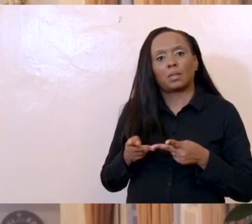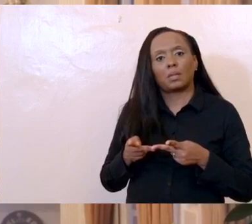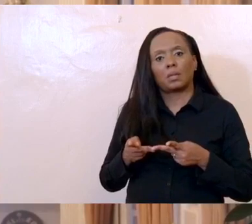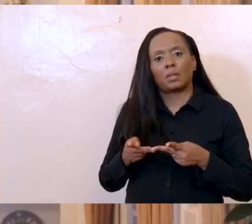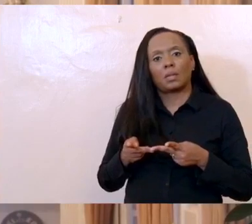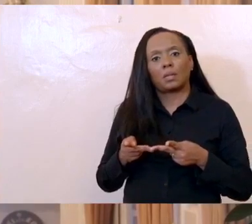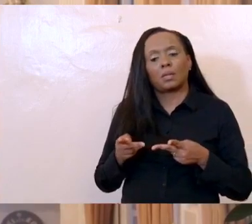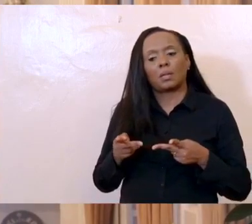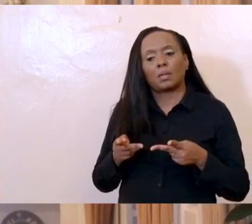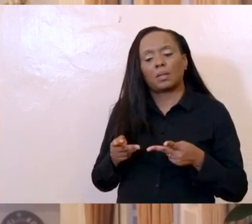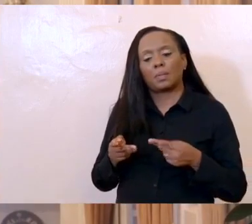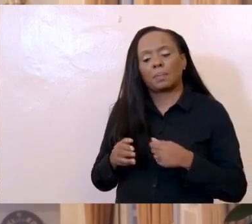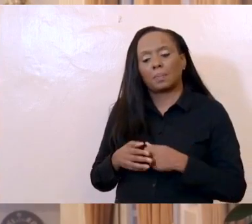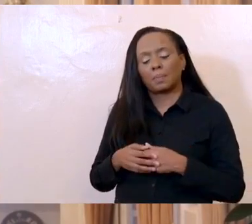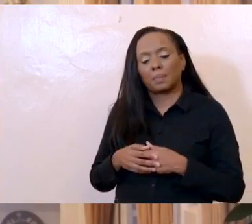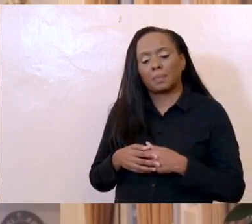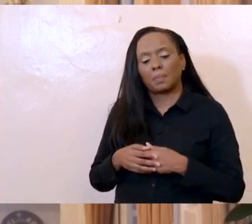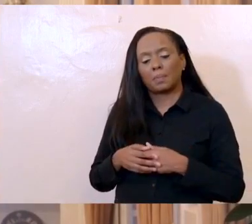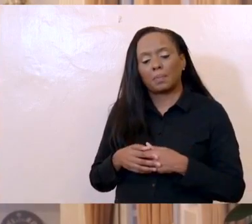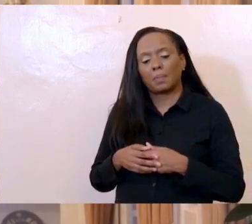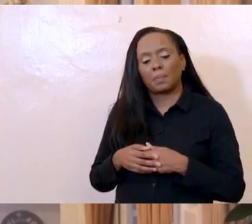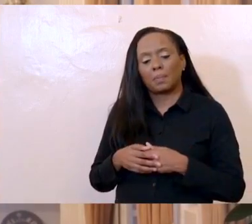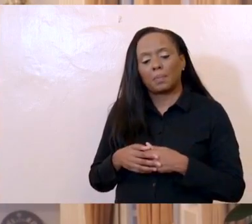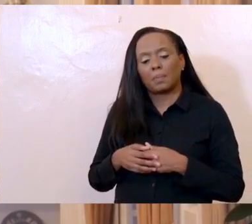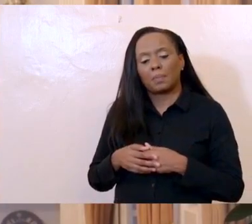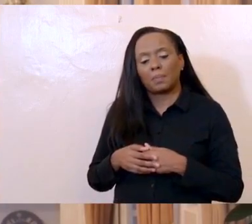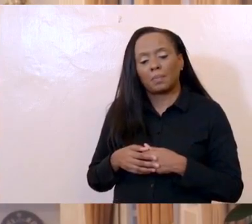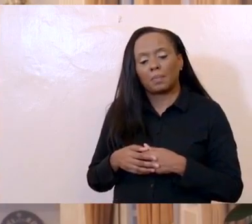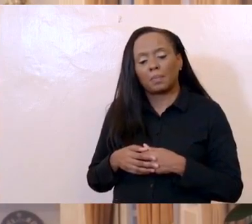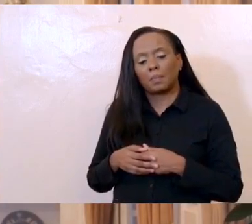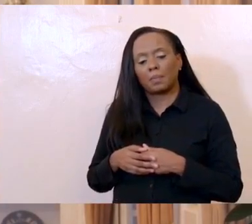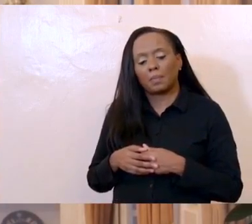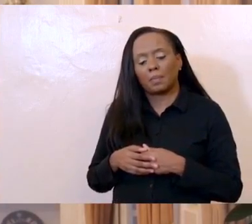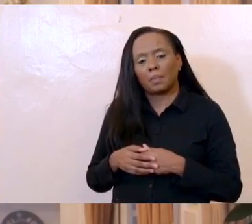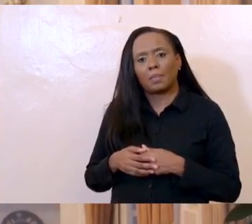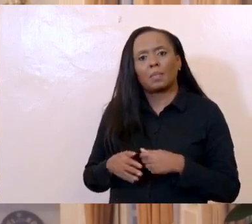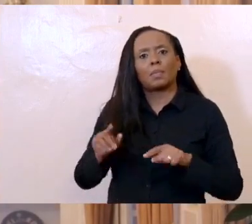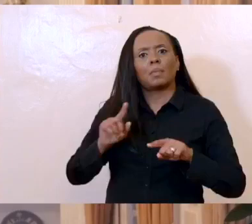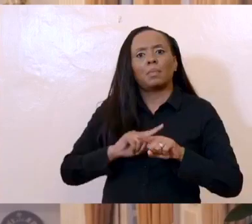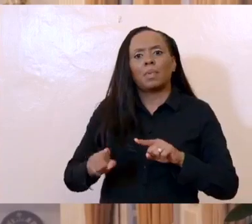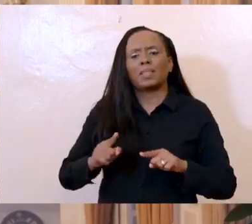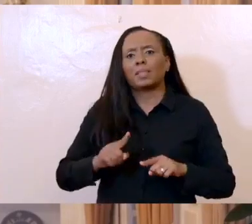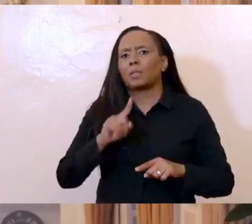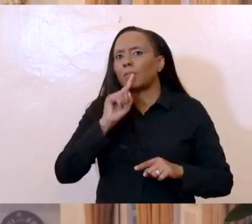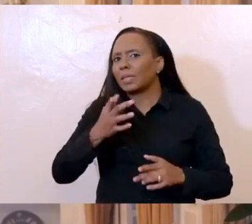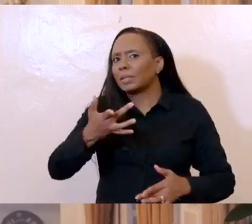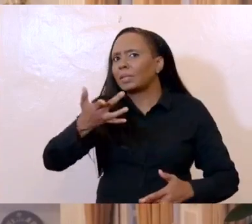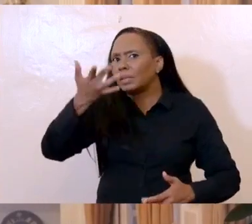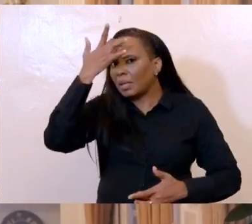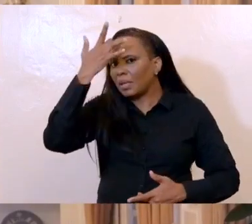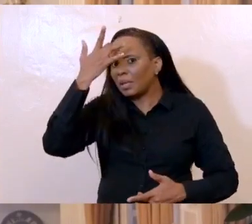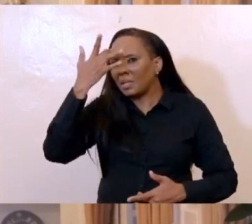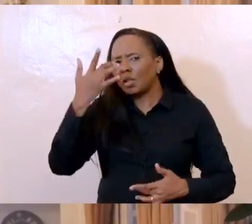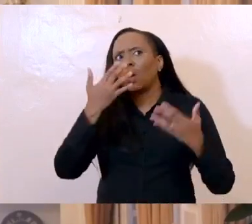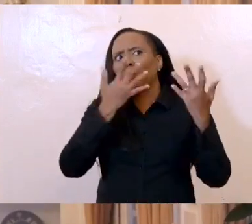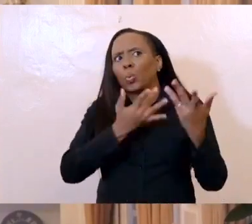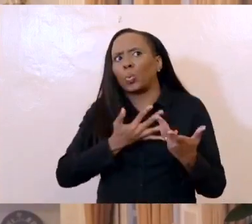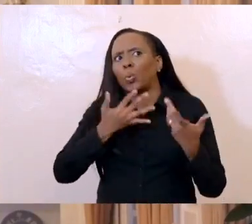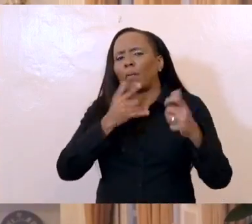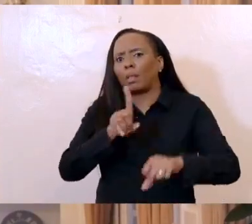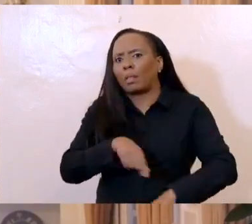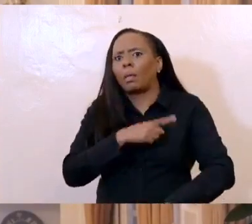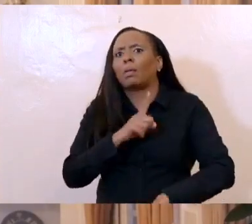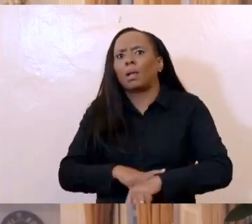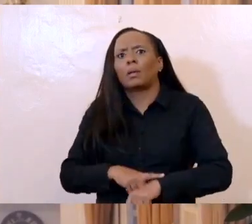to be an advanced stage of displaying symptoms. And those persons would have been at